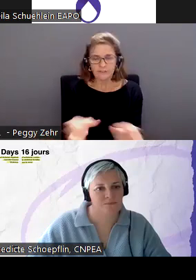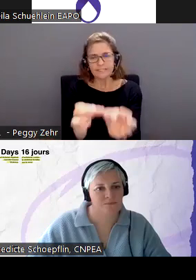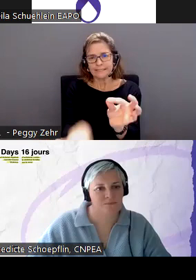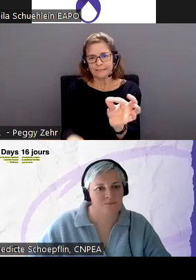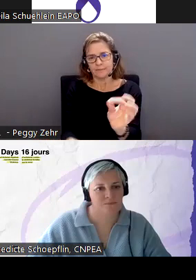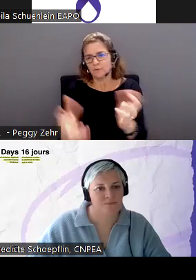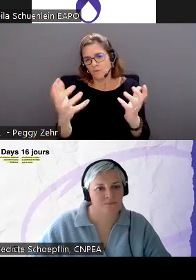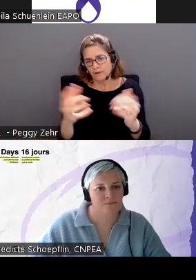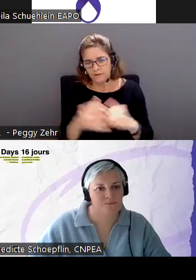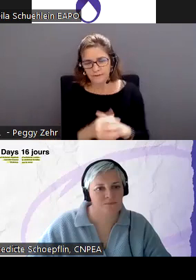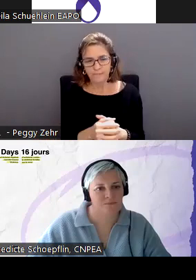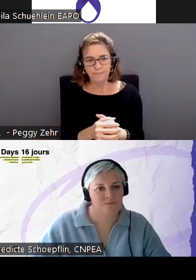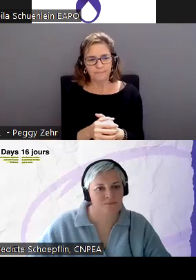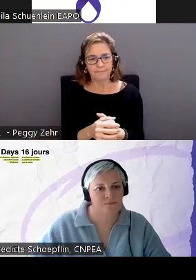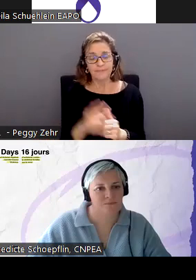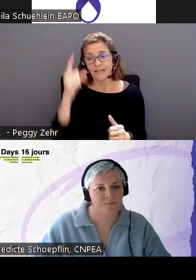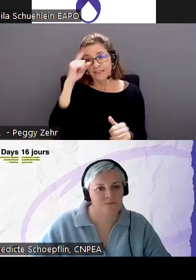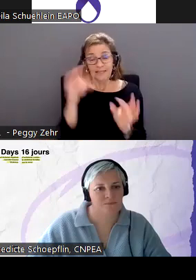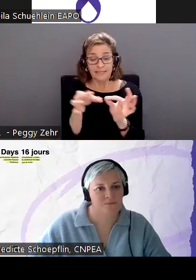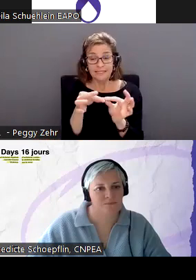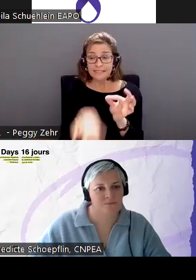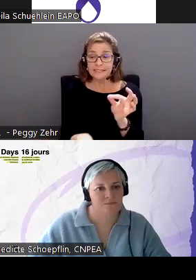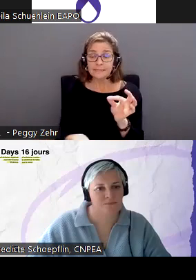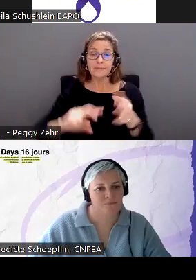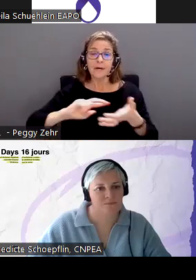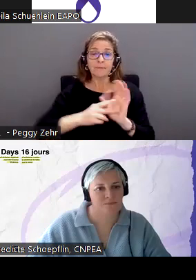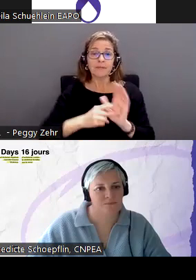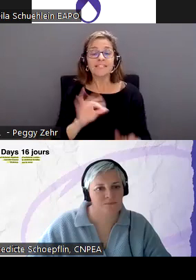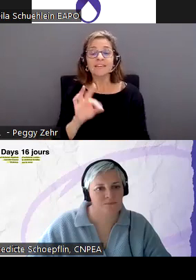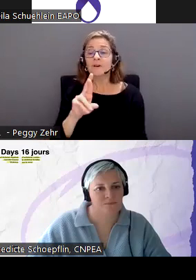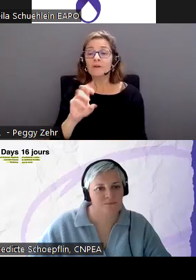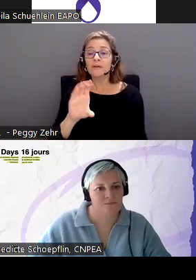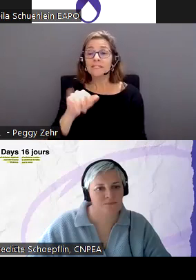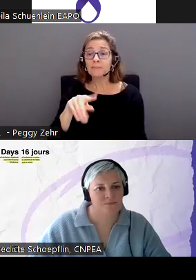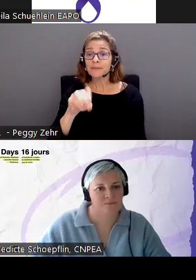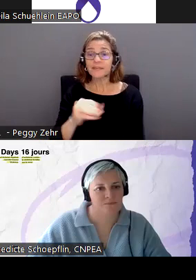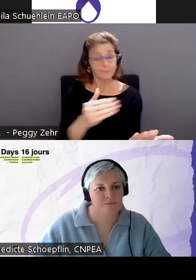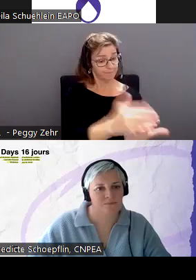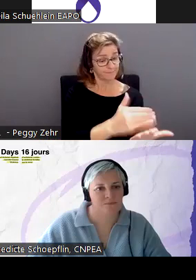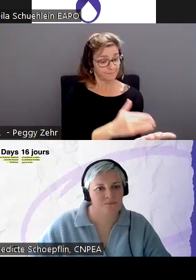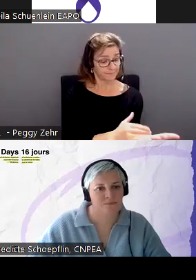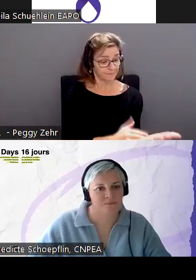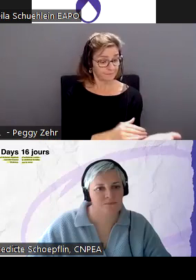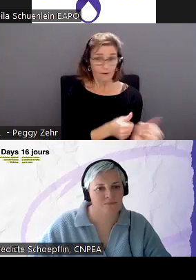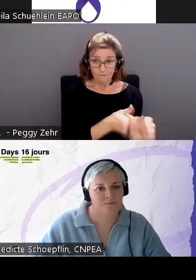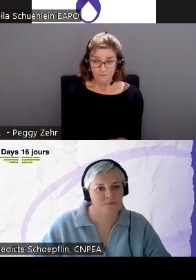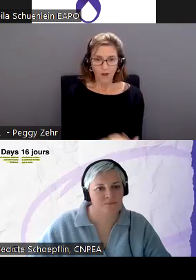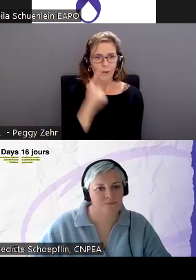think about simple as being in the sense that if you have a recipe and you follow it, you will get the cake that you